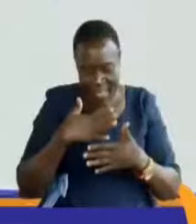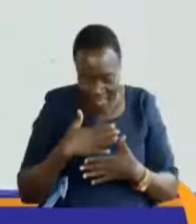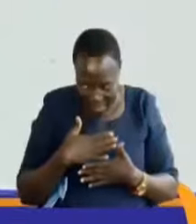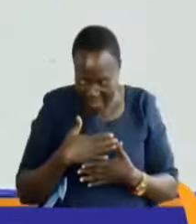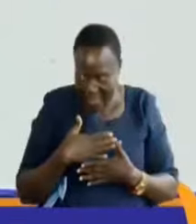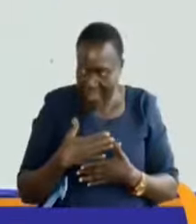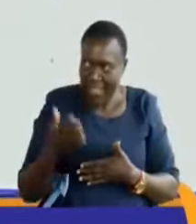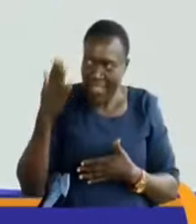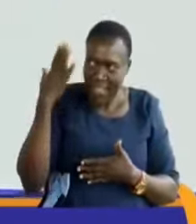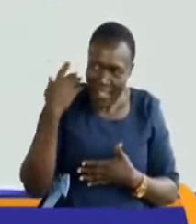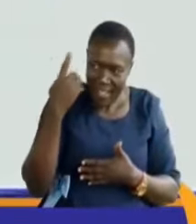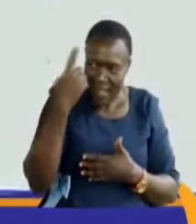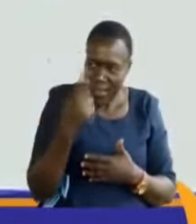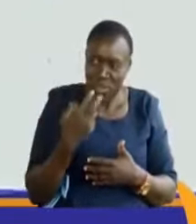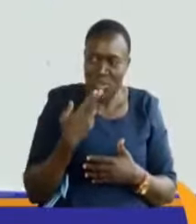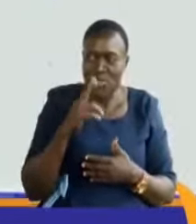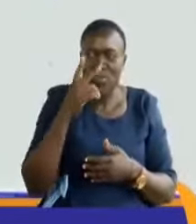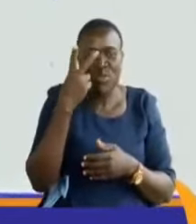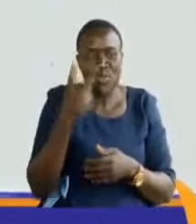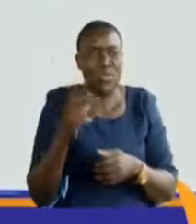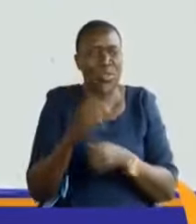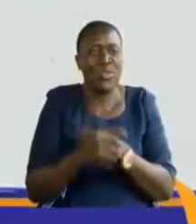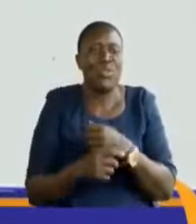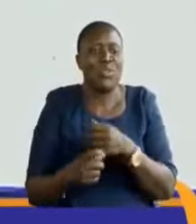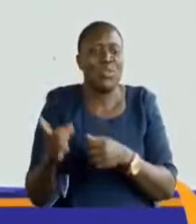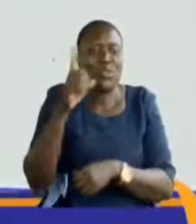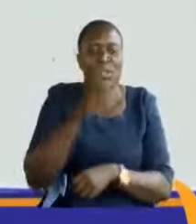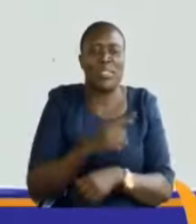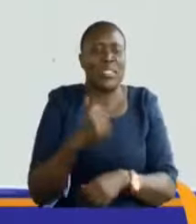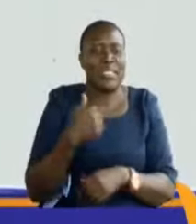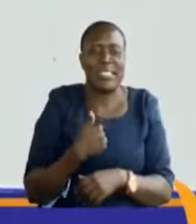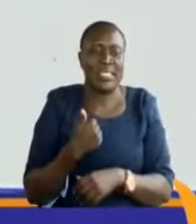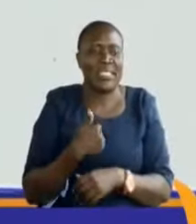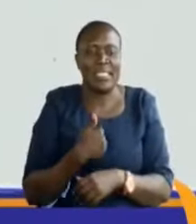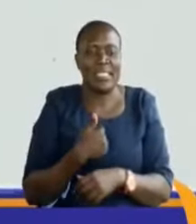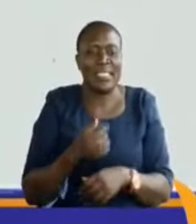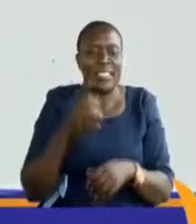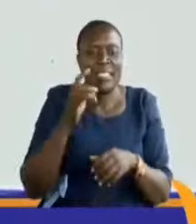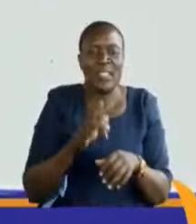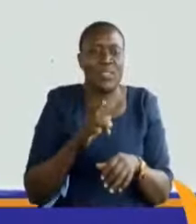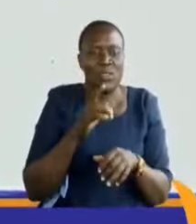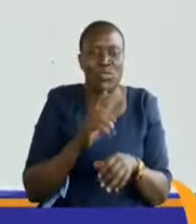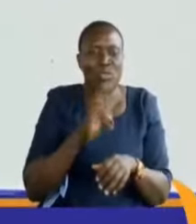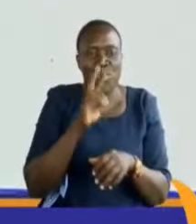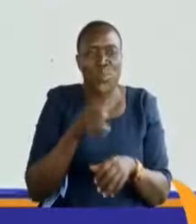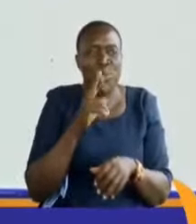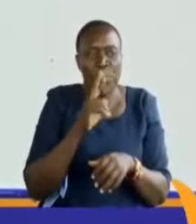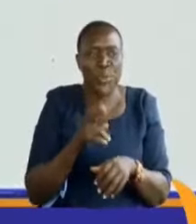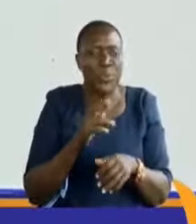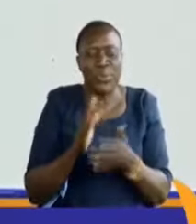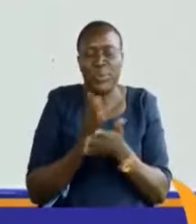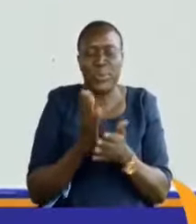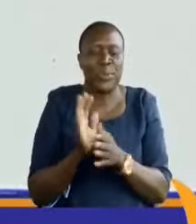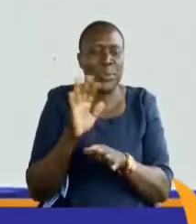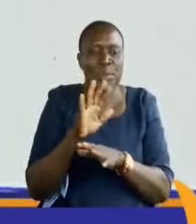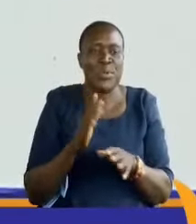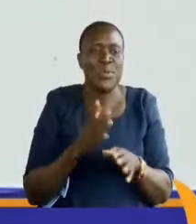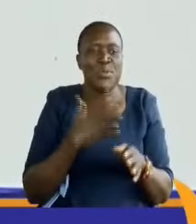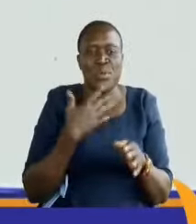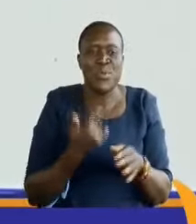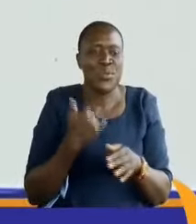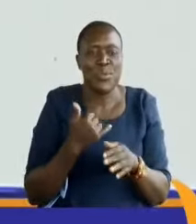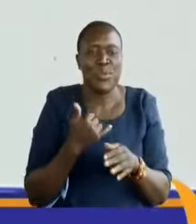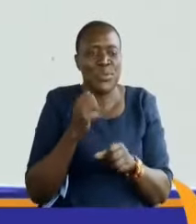last 1 or 2 days, we have received feedback on some of the things that we need to fast track. The